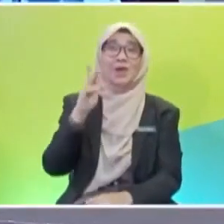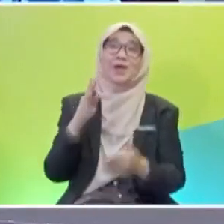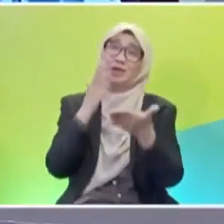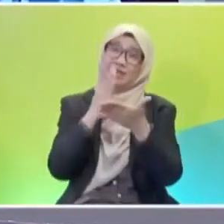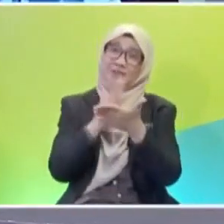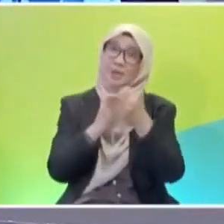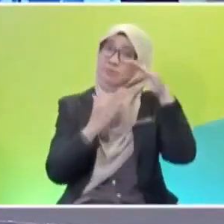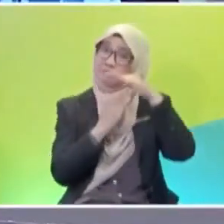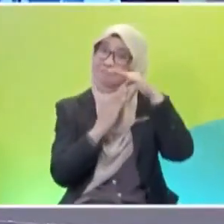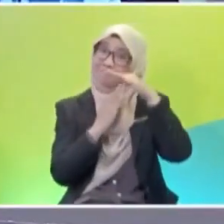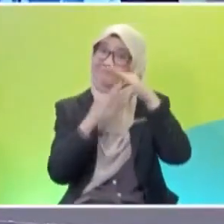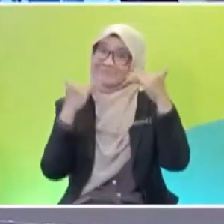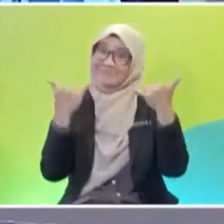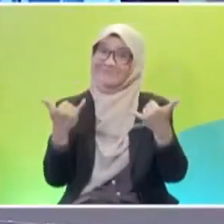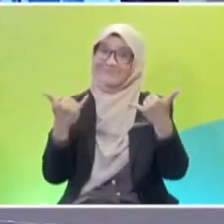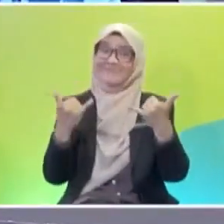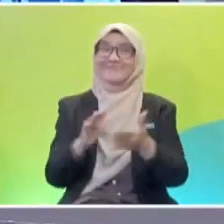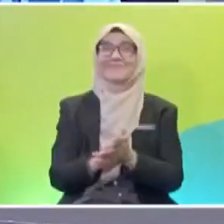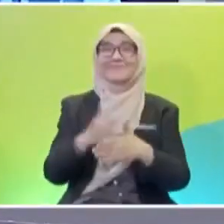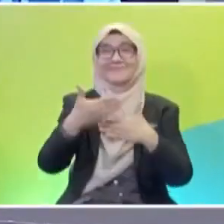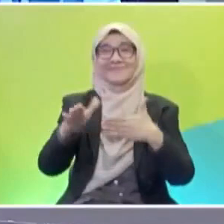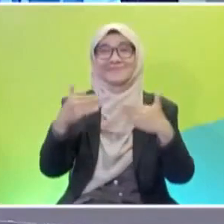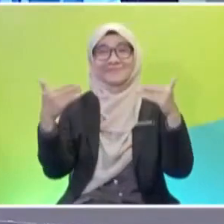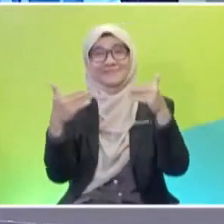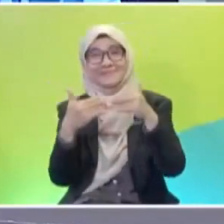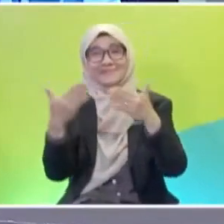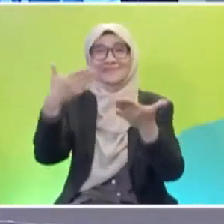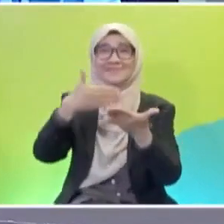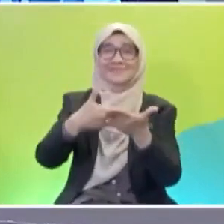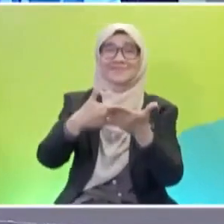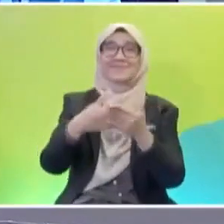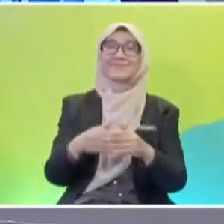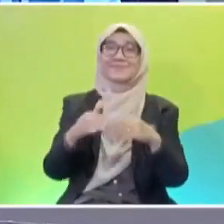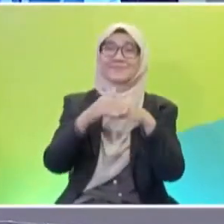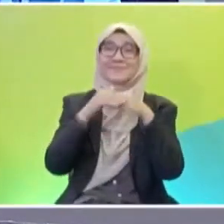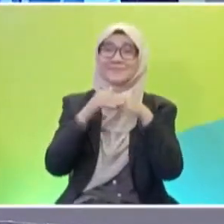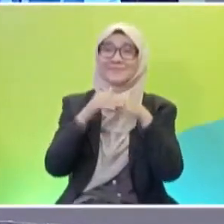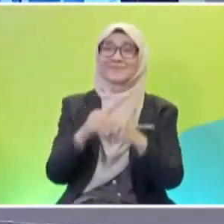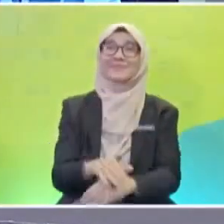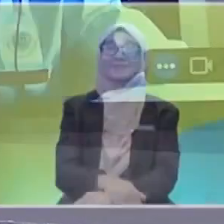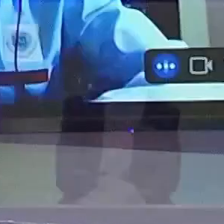first, and we'll yes, be right yeah. back here on Bahasa Inggeris Slot Menengah Atas on DDTV KPM.